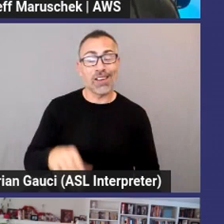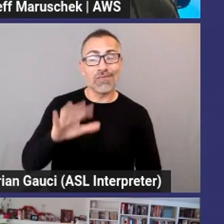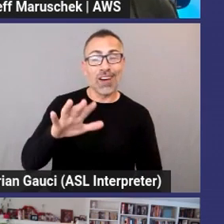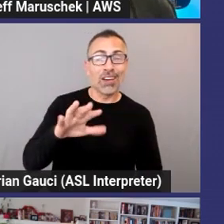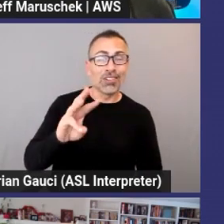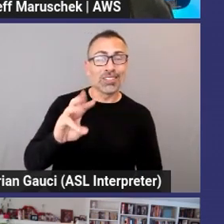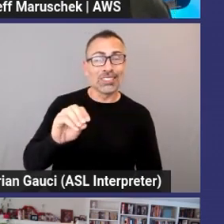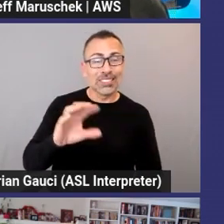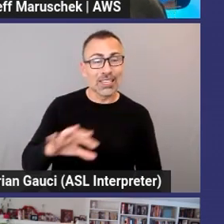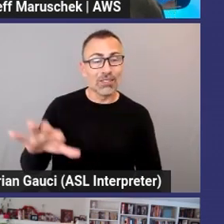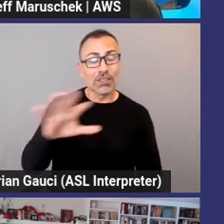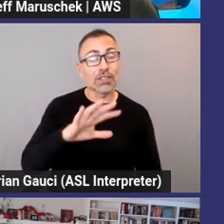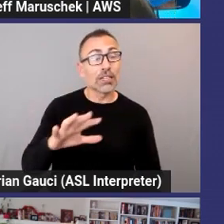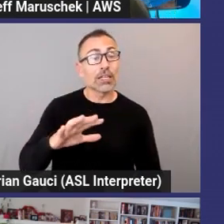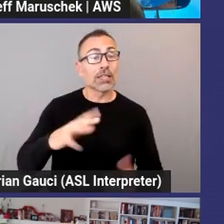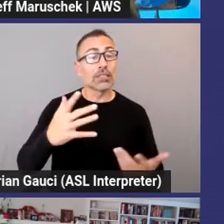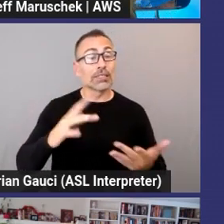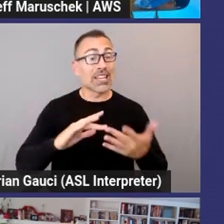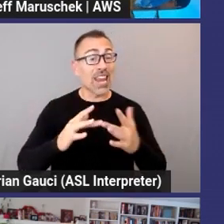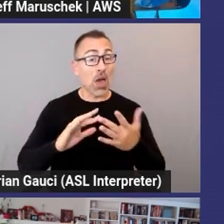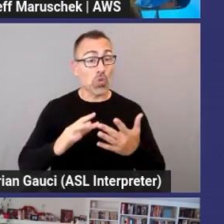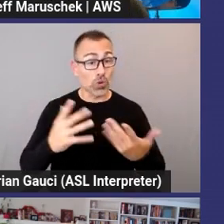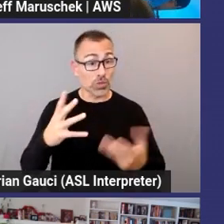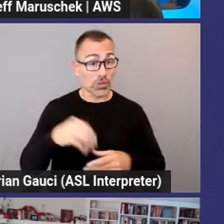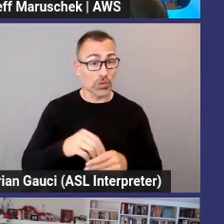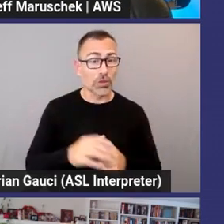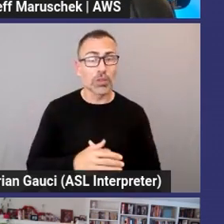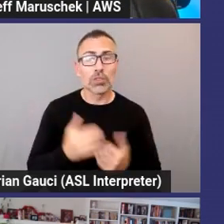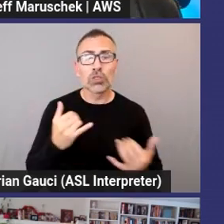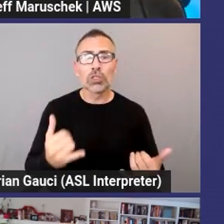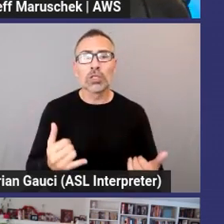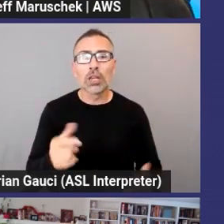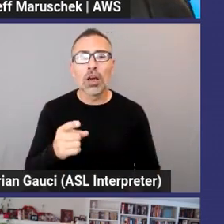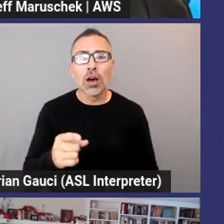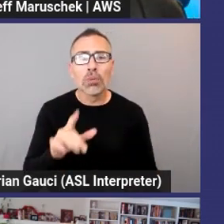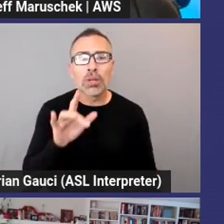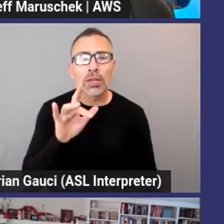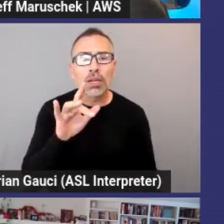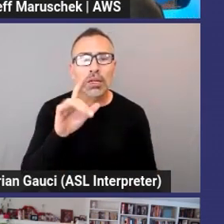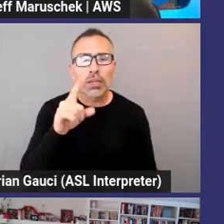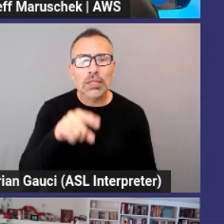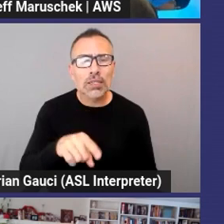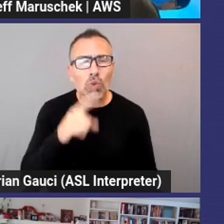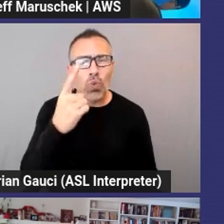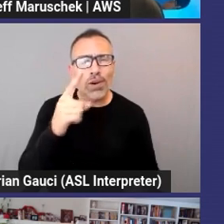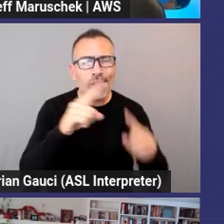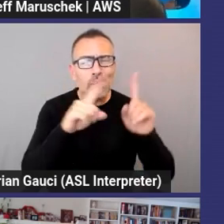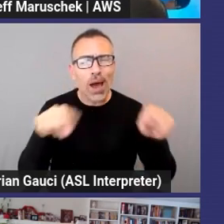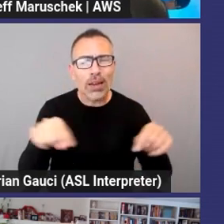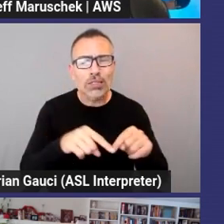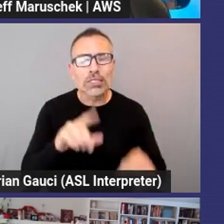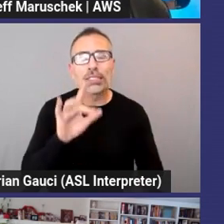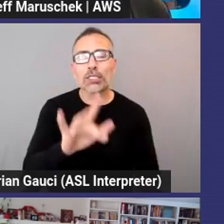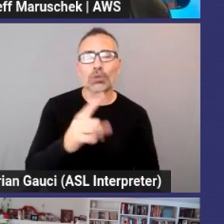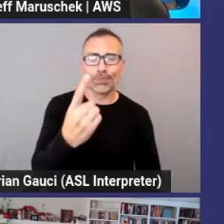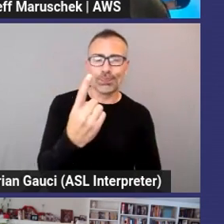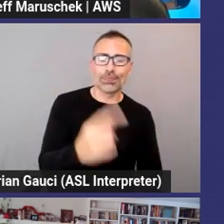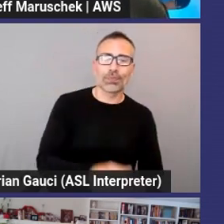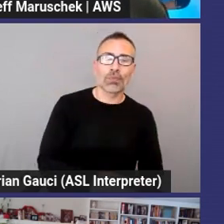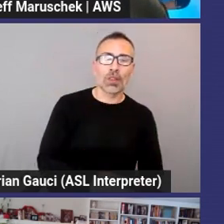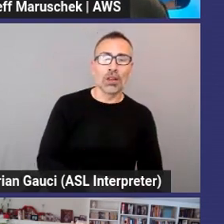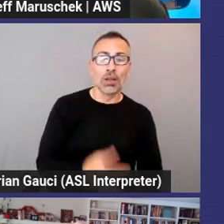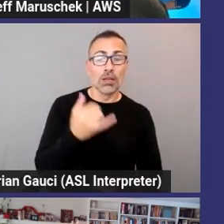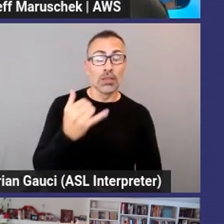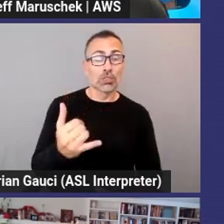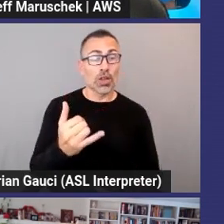log groups. So I'm going to put a filter on one of my monitors. Let's pick this one. Let's choose this